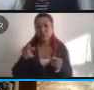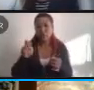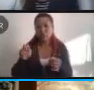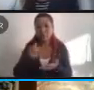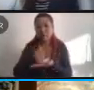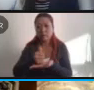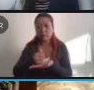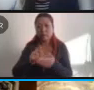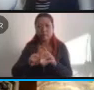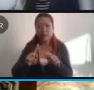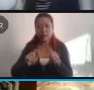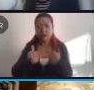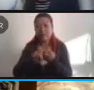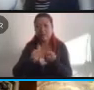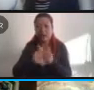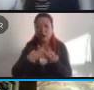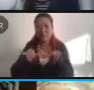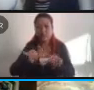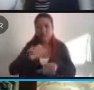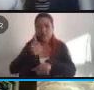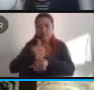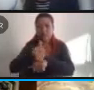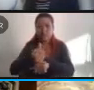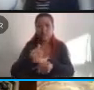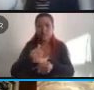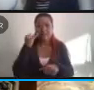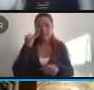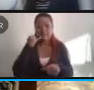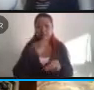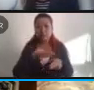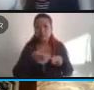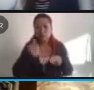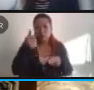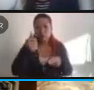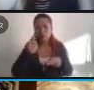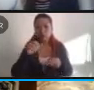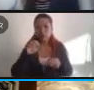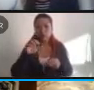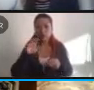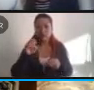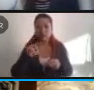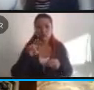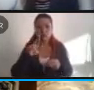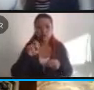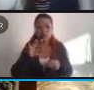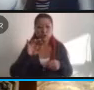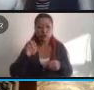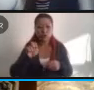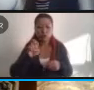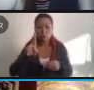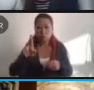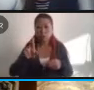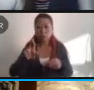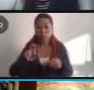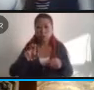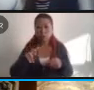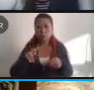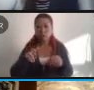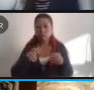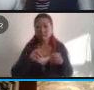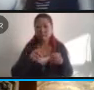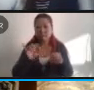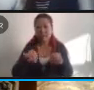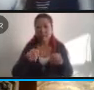implementation of the centrifuge. You know, would it be a short arm centrifuge, or would you have a whole vehicle rotating? So it's quite an engineering